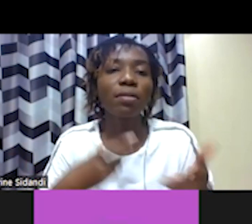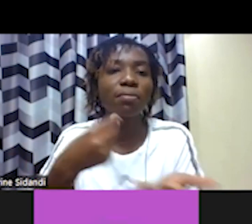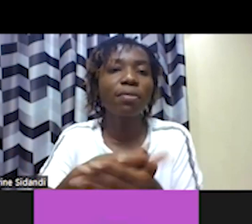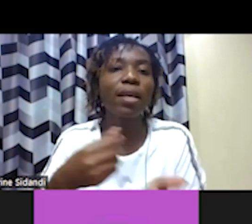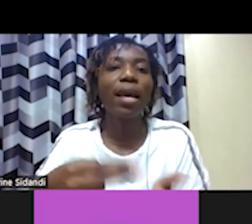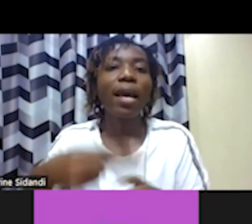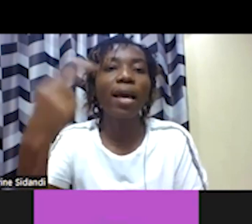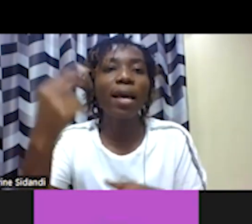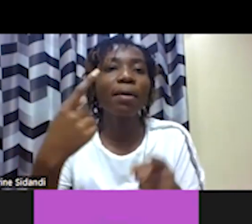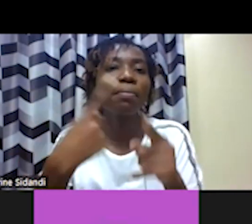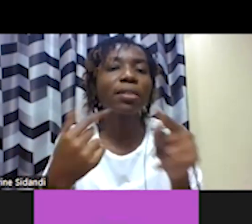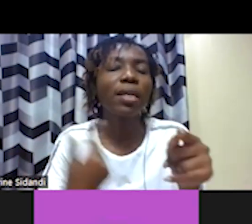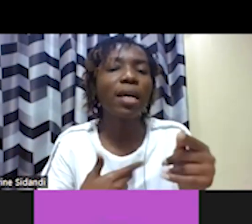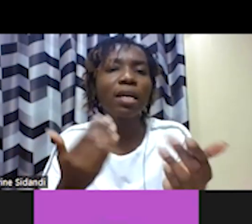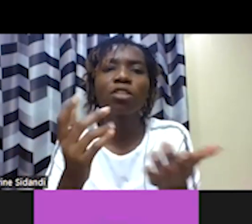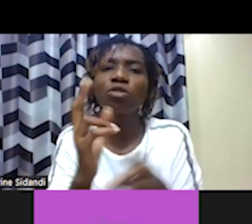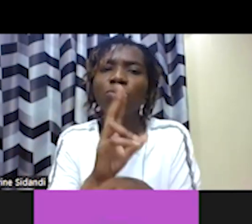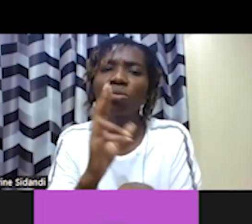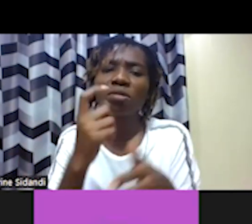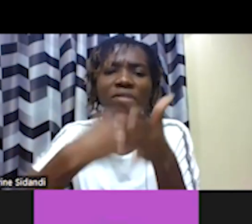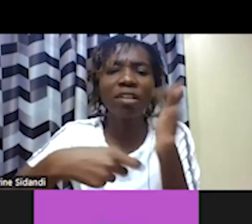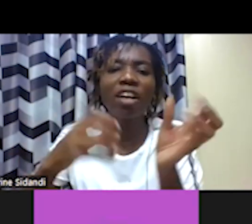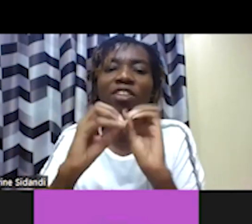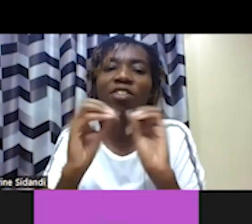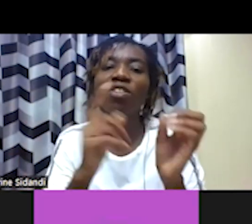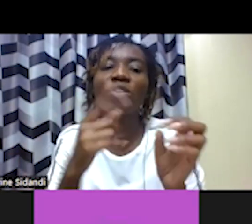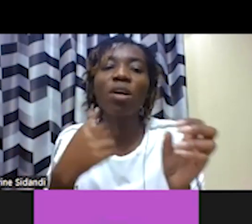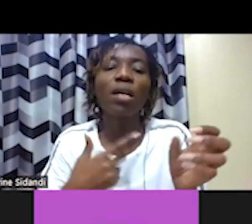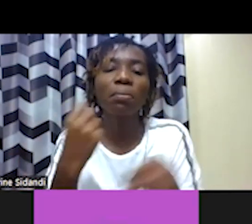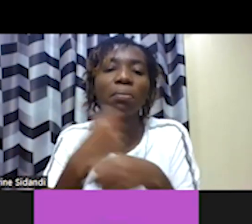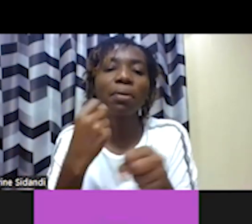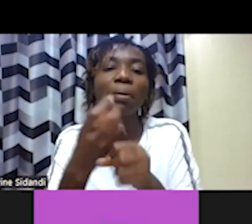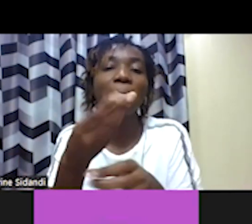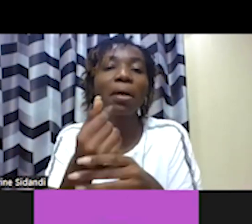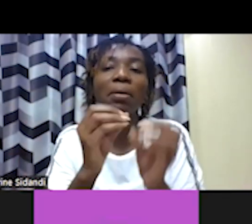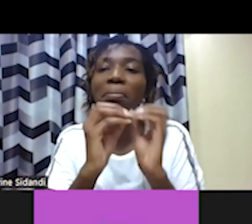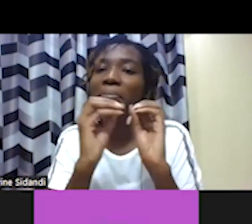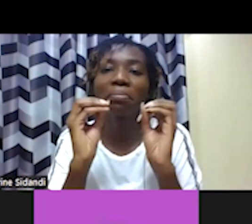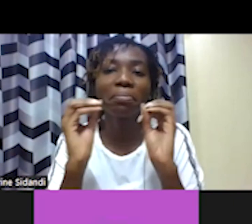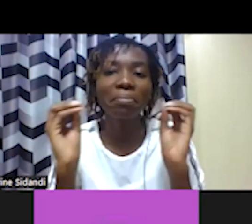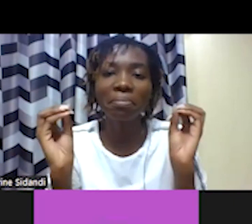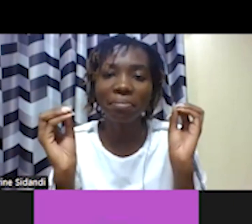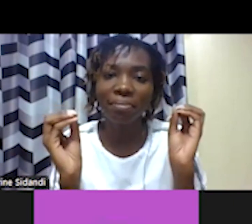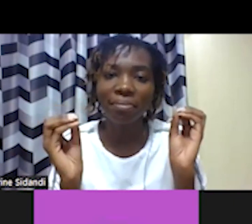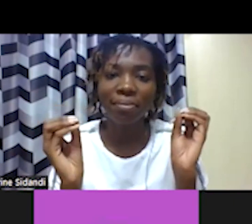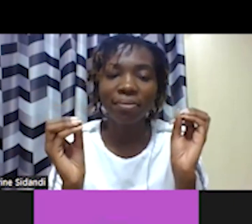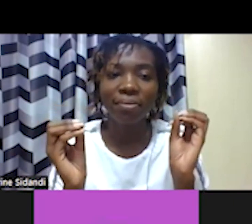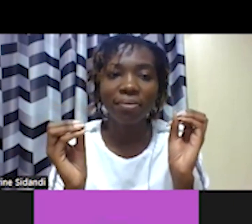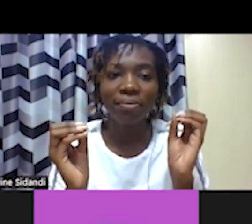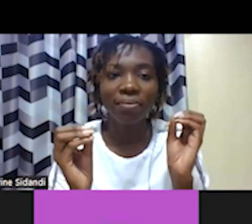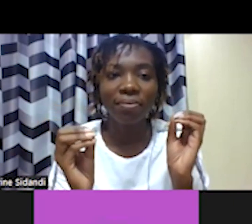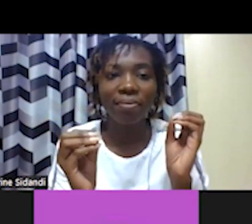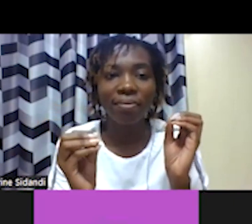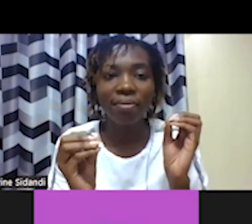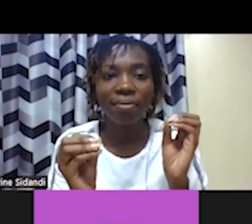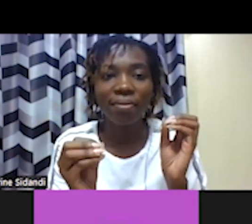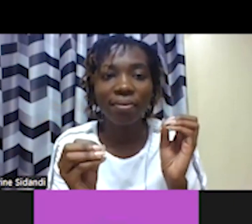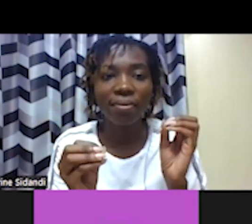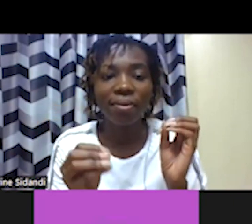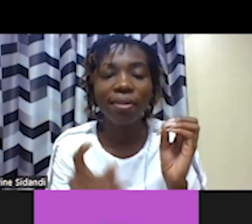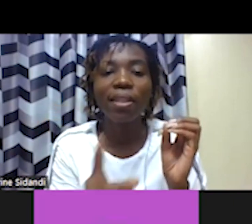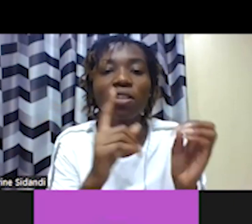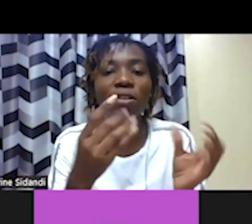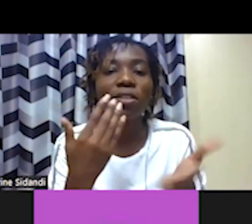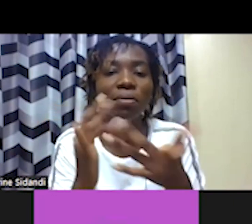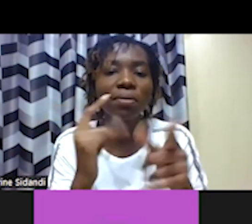we don't charge for this session. So we really don't make money out of this. Oh my. Yeah, so sometimes they can be quite